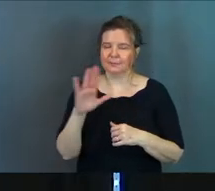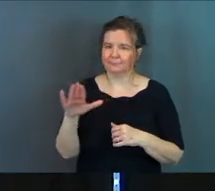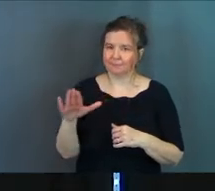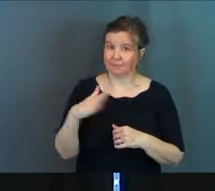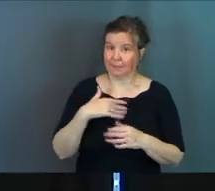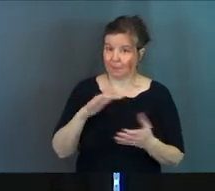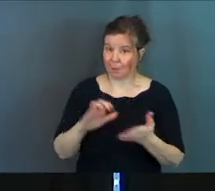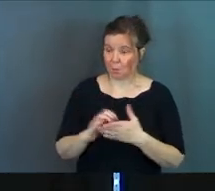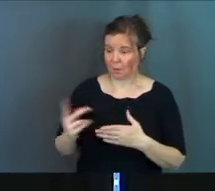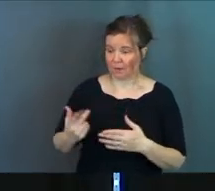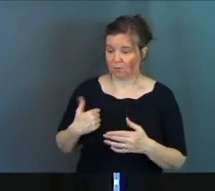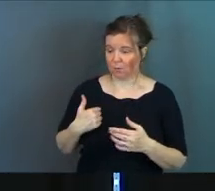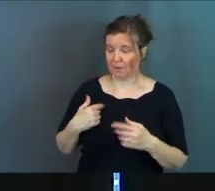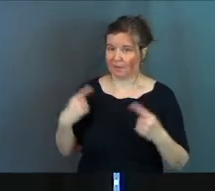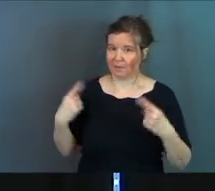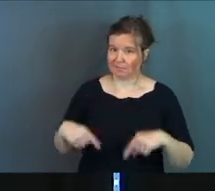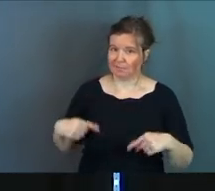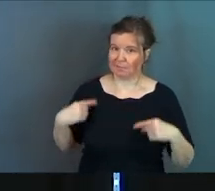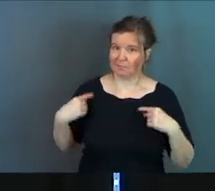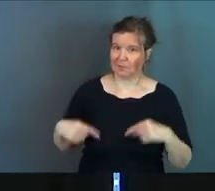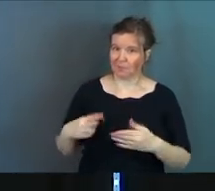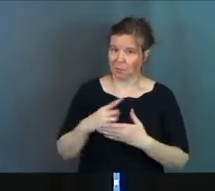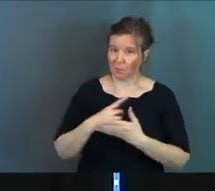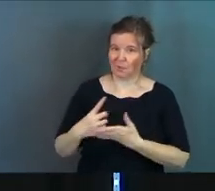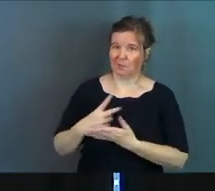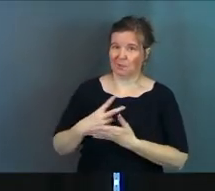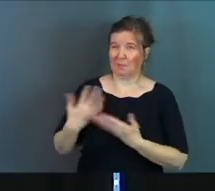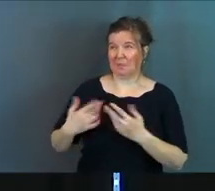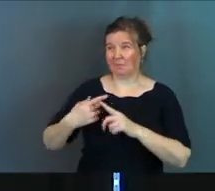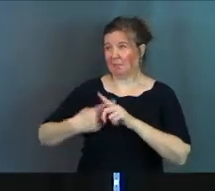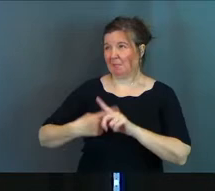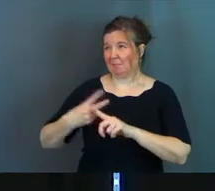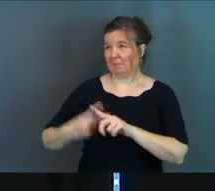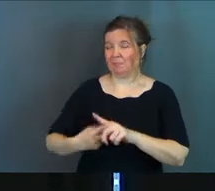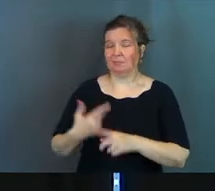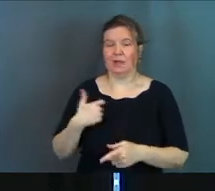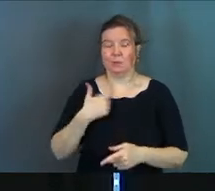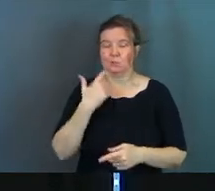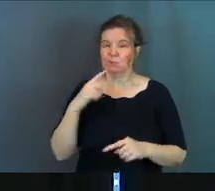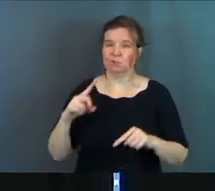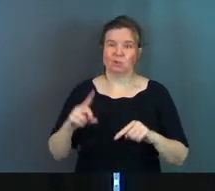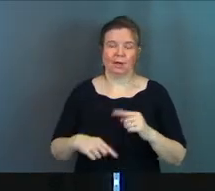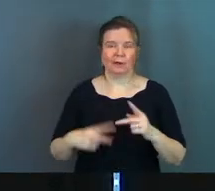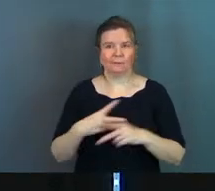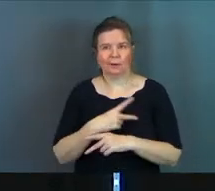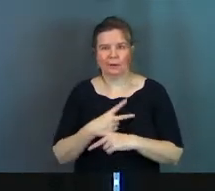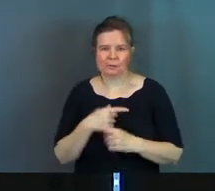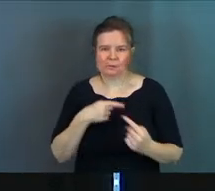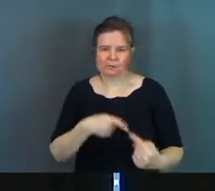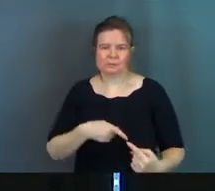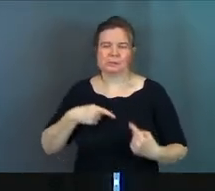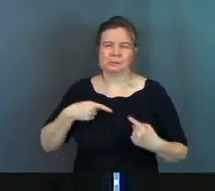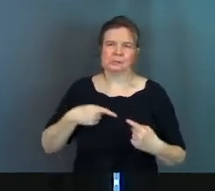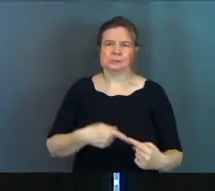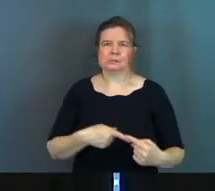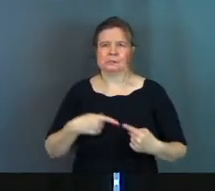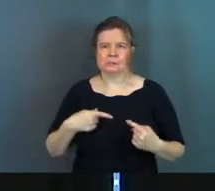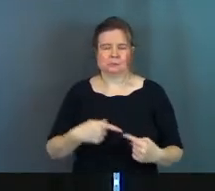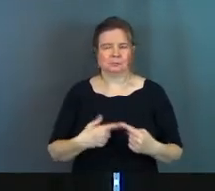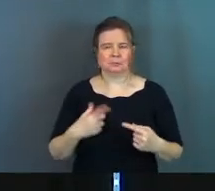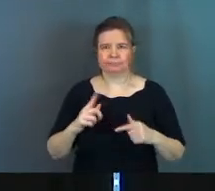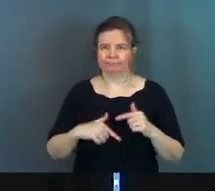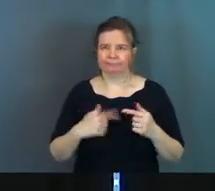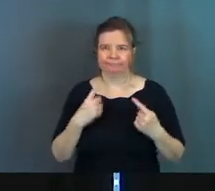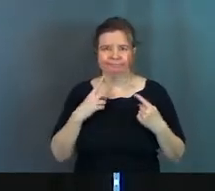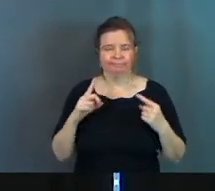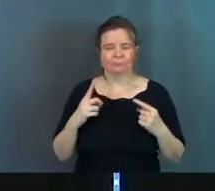know, my wife and I, we'd been fighting for weeks, maybe even months, and we just couldn't figure it out. We just couldn't find peace and